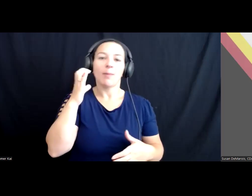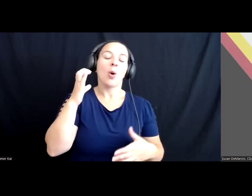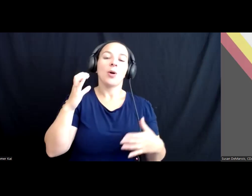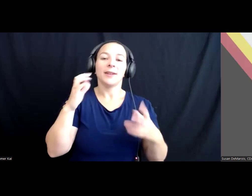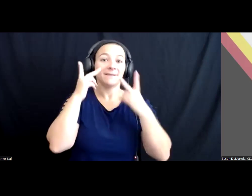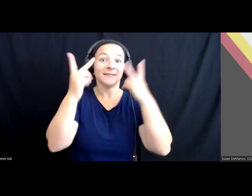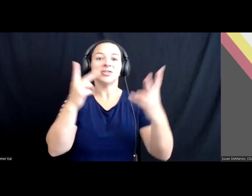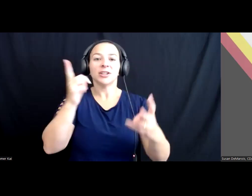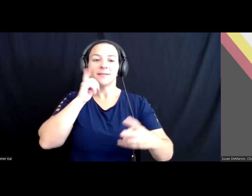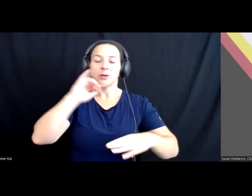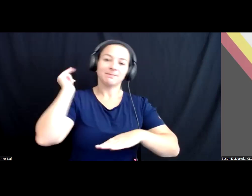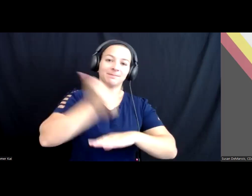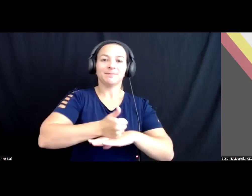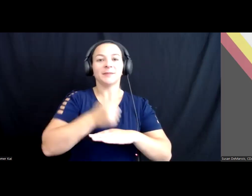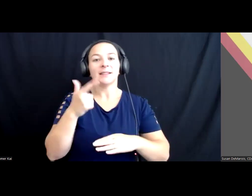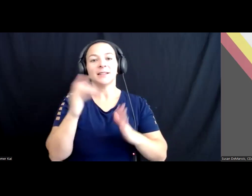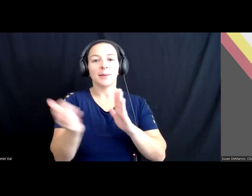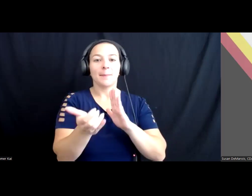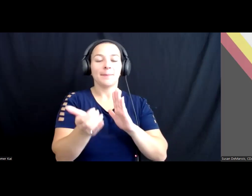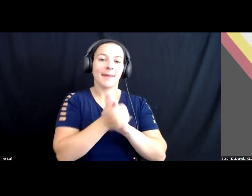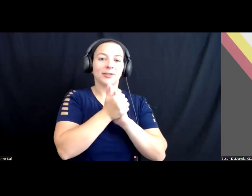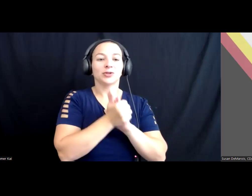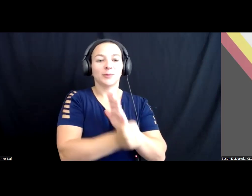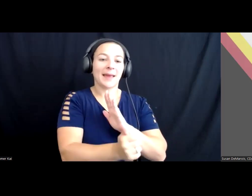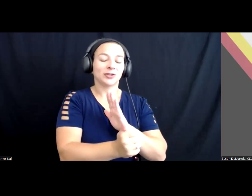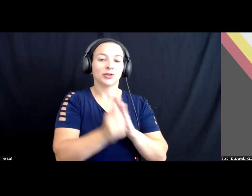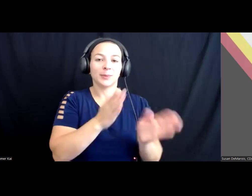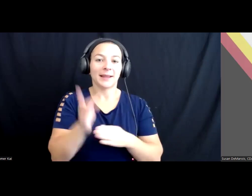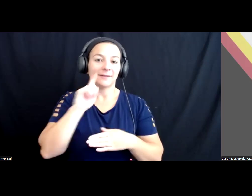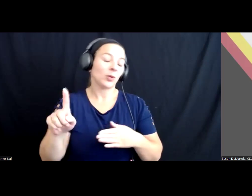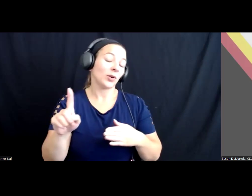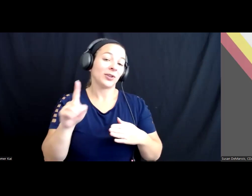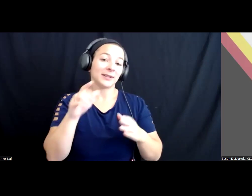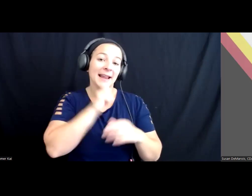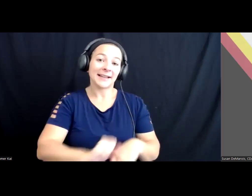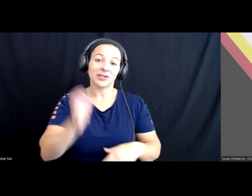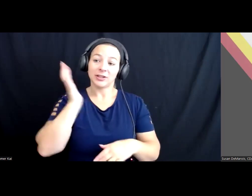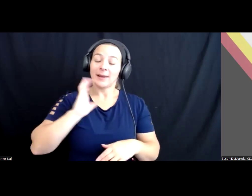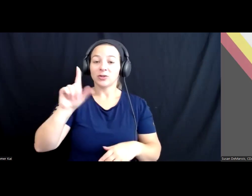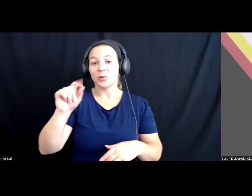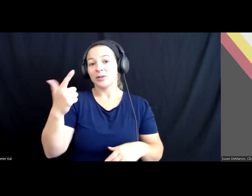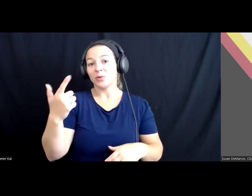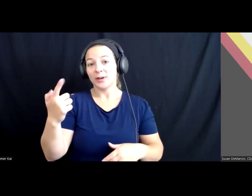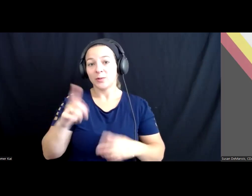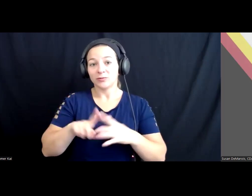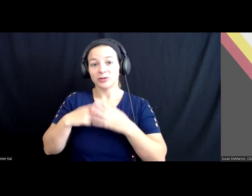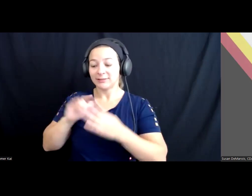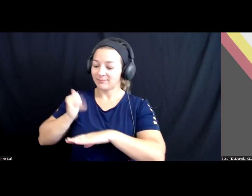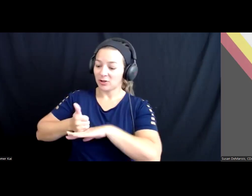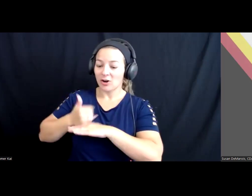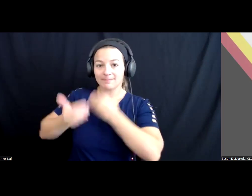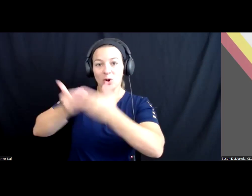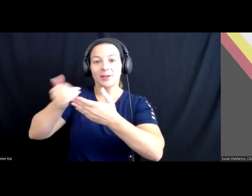Plan for Aging in 2021 led us to this symposium today, really focusing